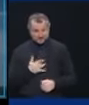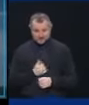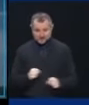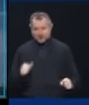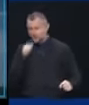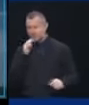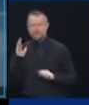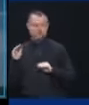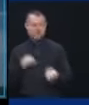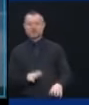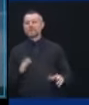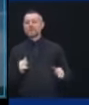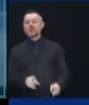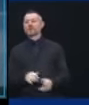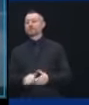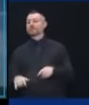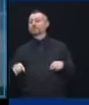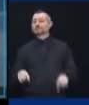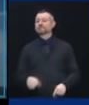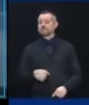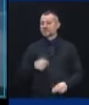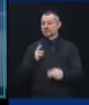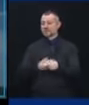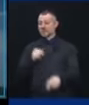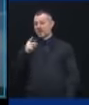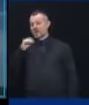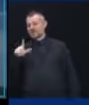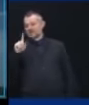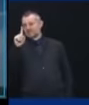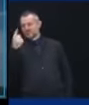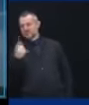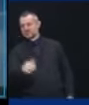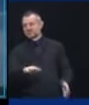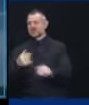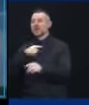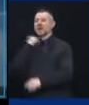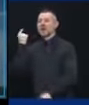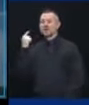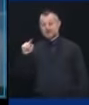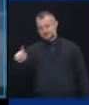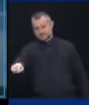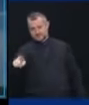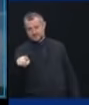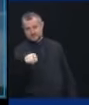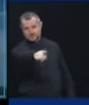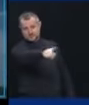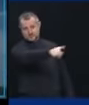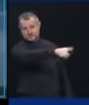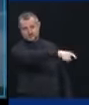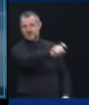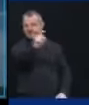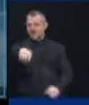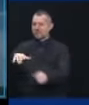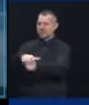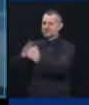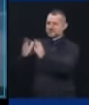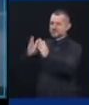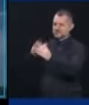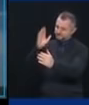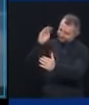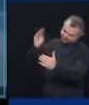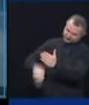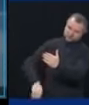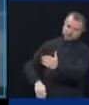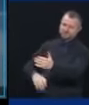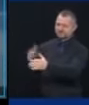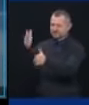April 1 is a deadline for local governments to come up with a public safety reform plan that